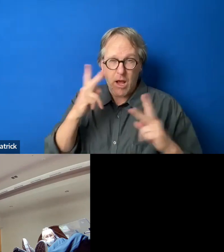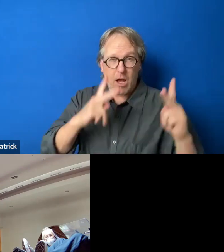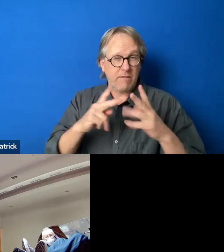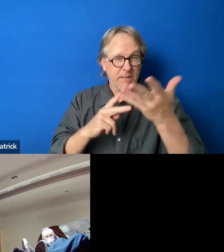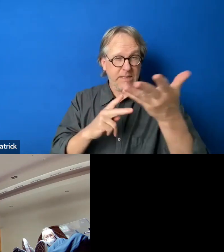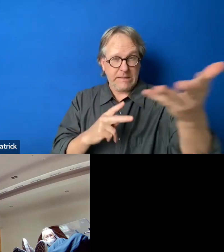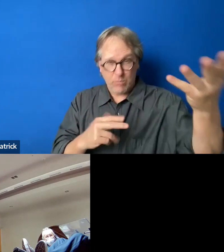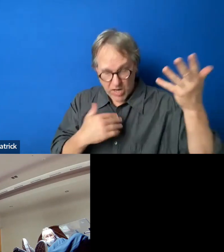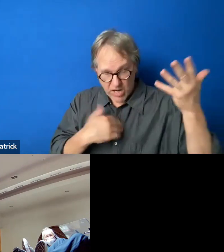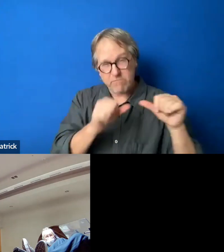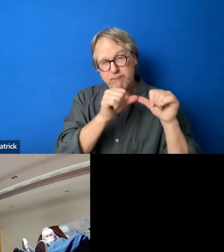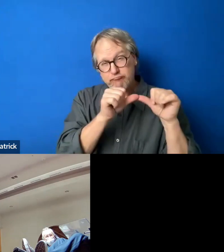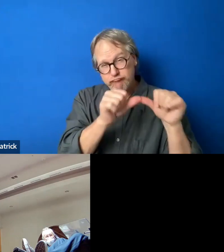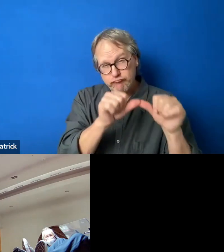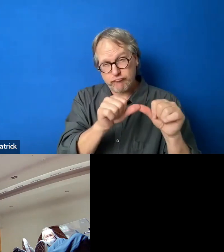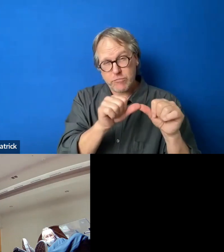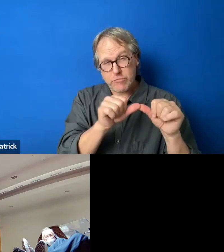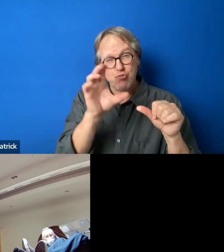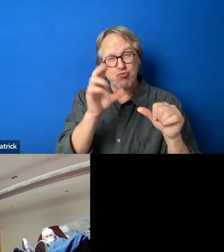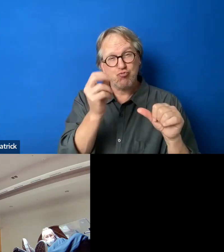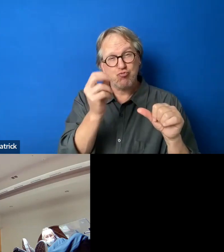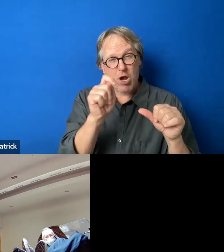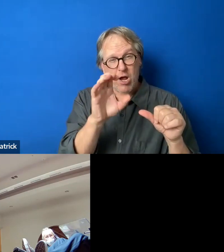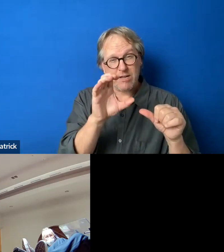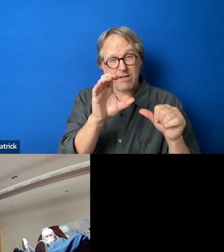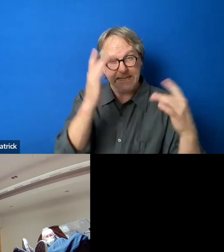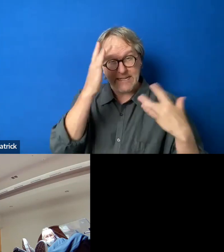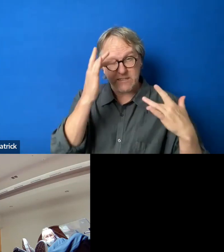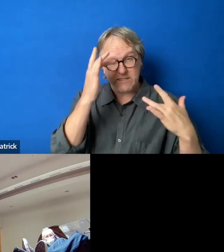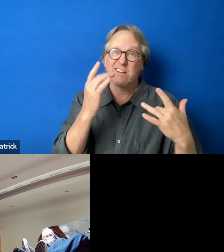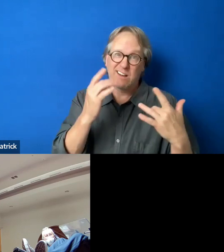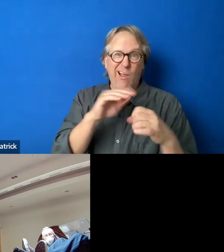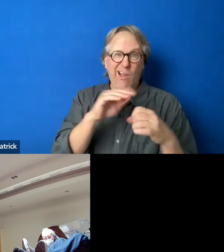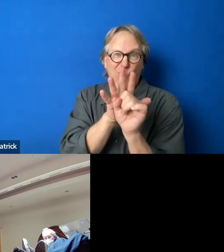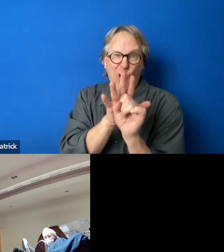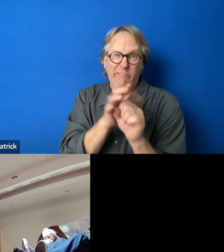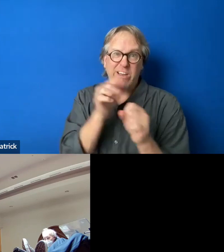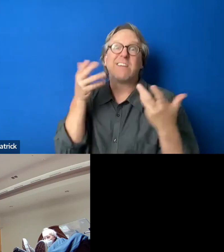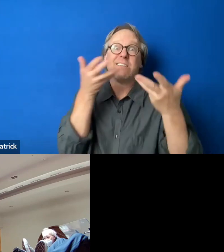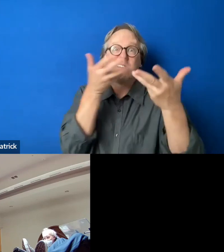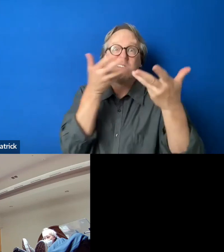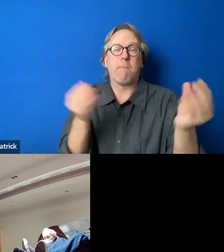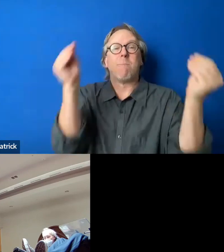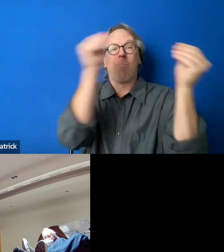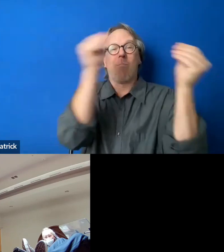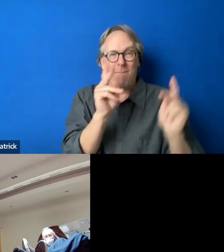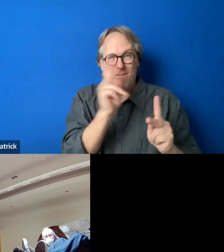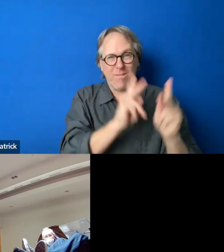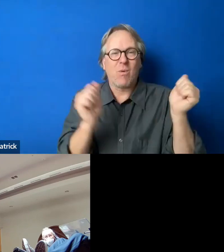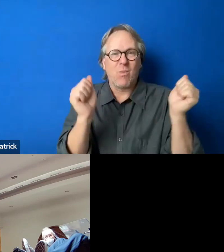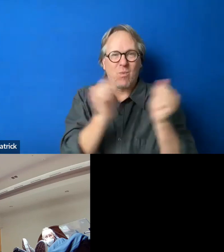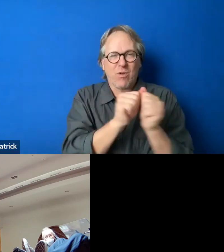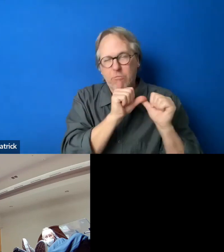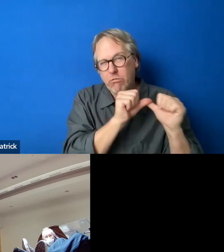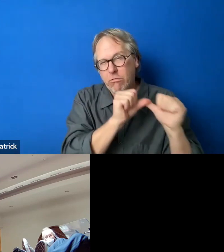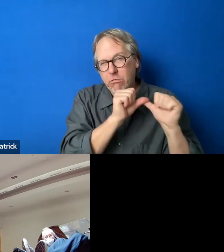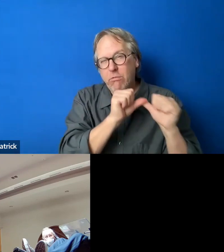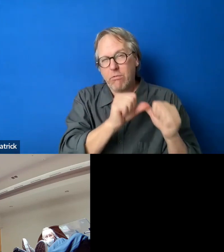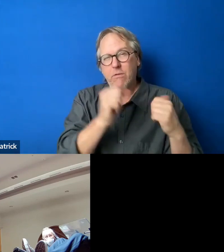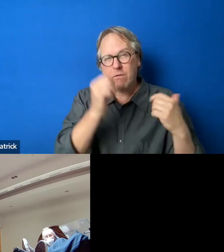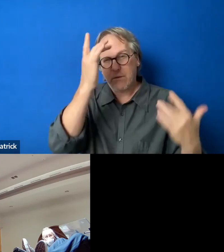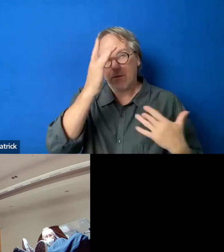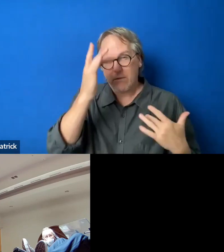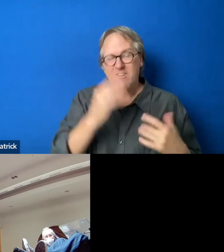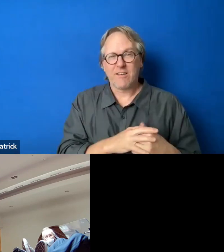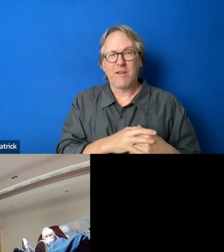chronic illness in this world. And thanks to COVID, we're going to have a whole lot more of them. And so I think